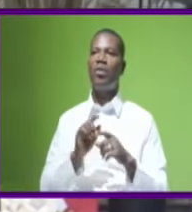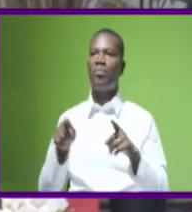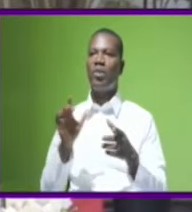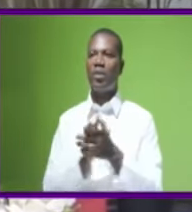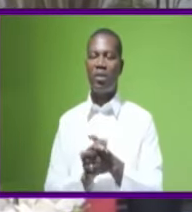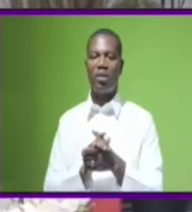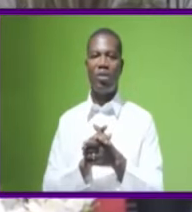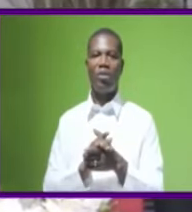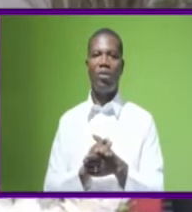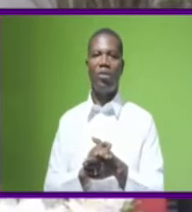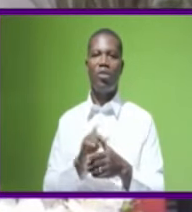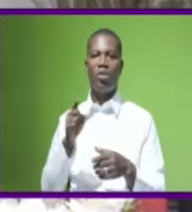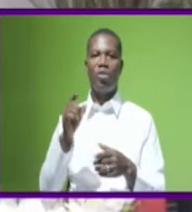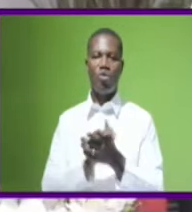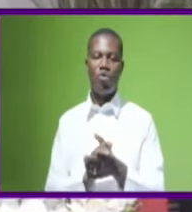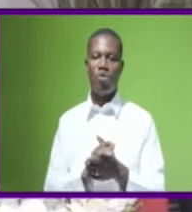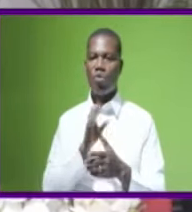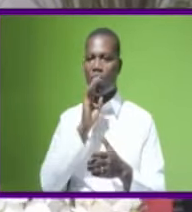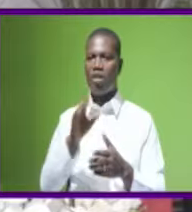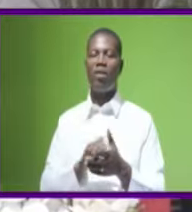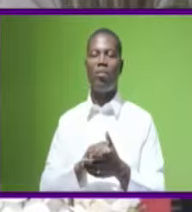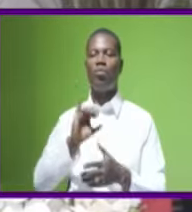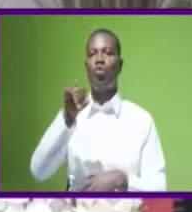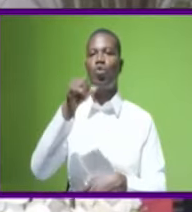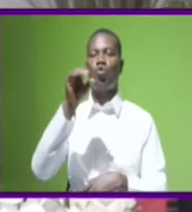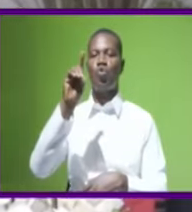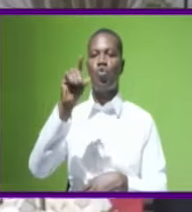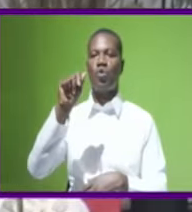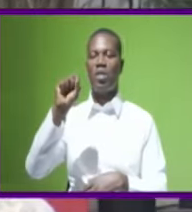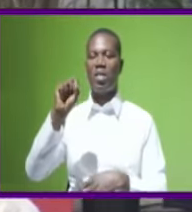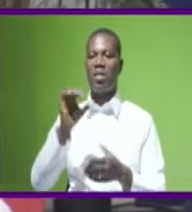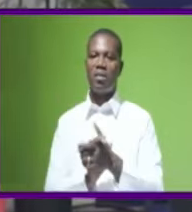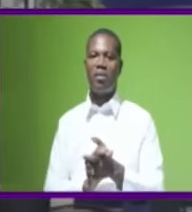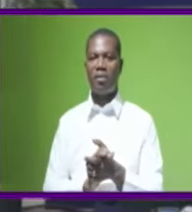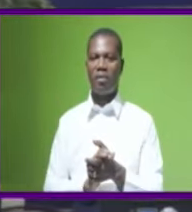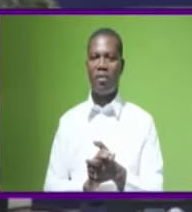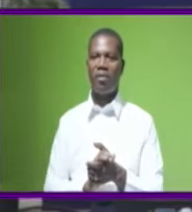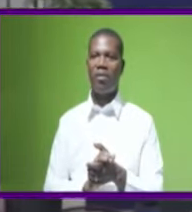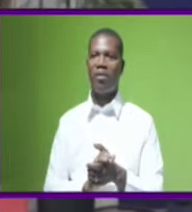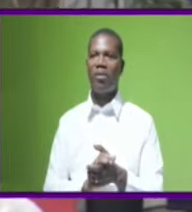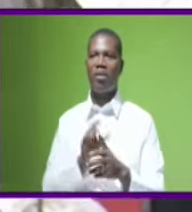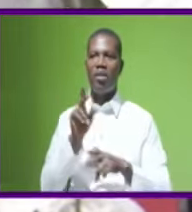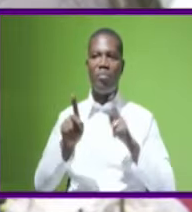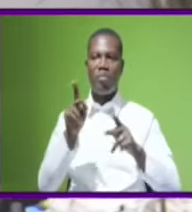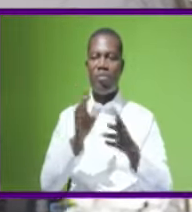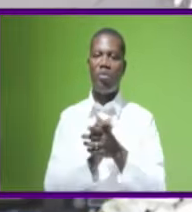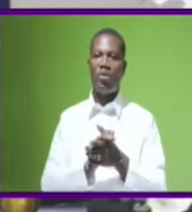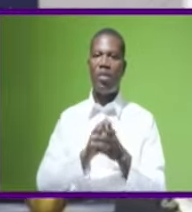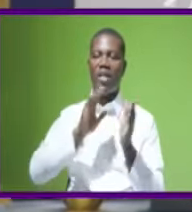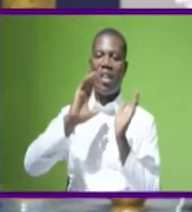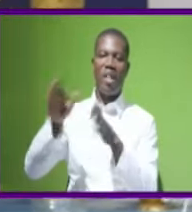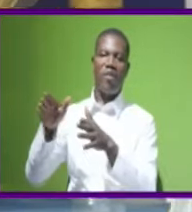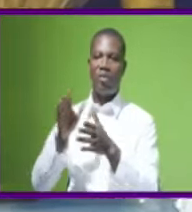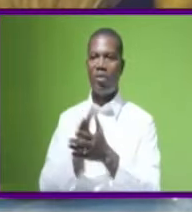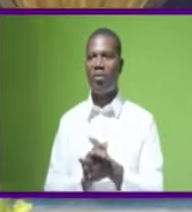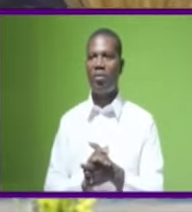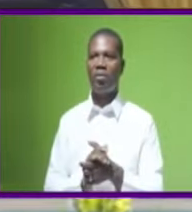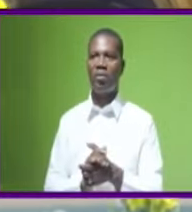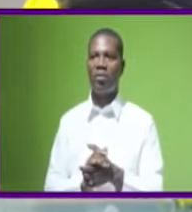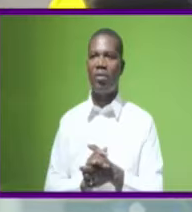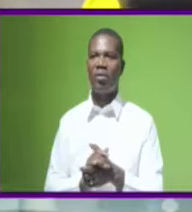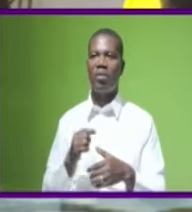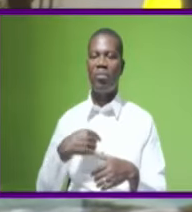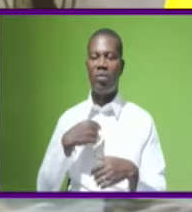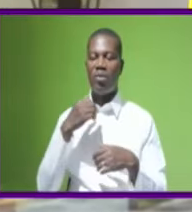Usami Judas woman Yamim. Be mother careful. Yes, we are sorry. Mujudas. Now, one Canadian. A